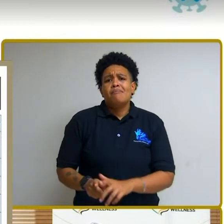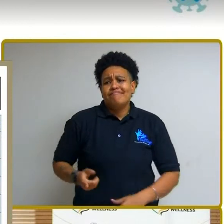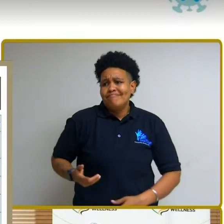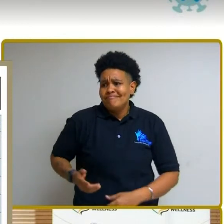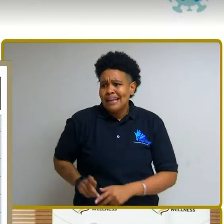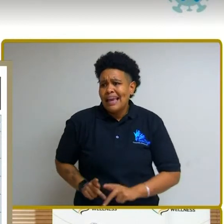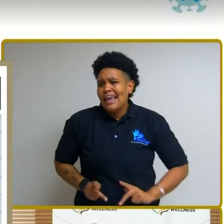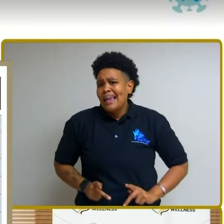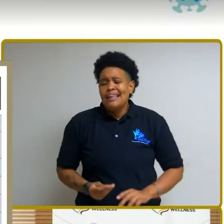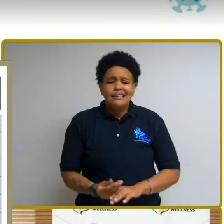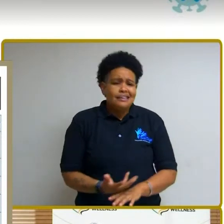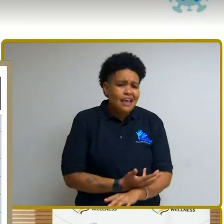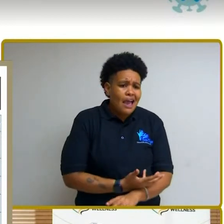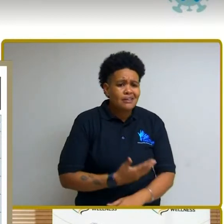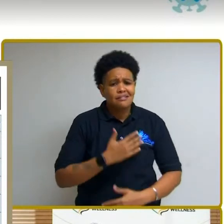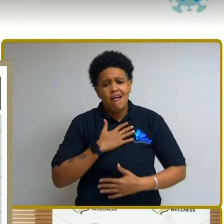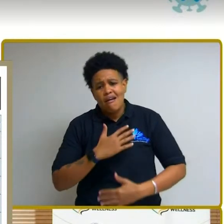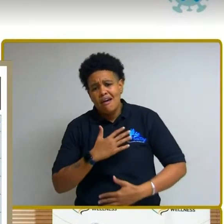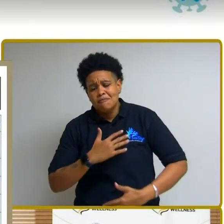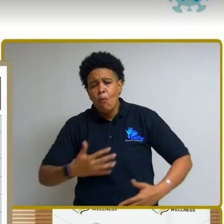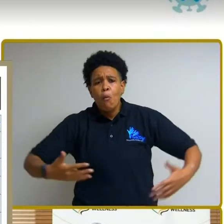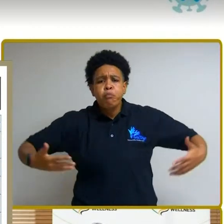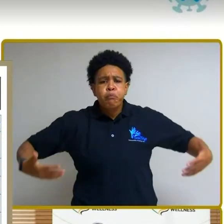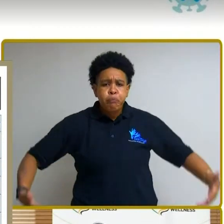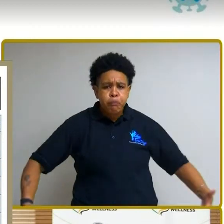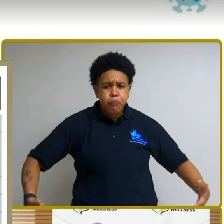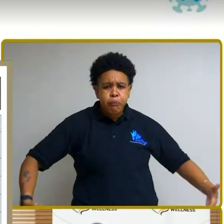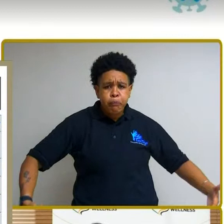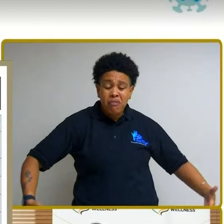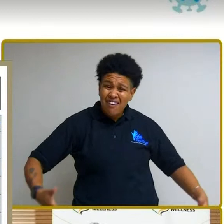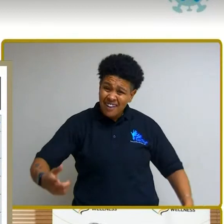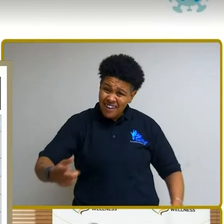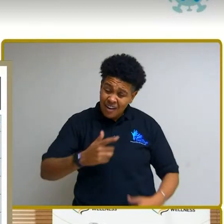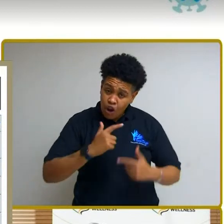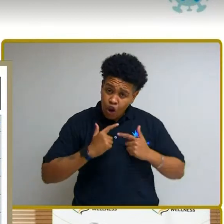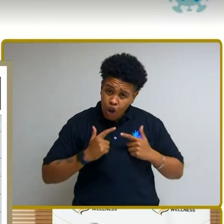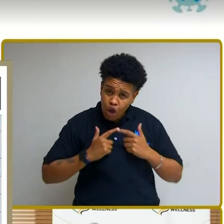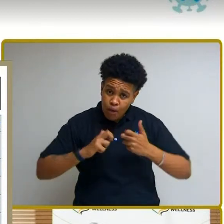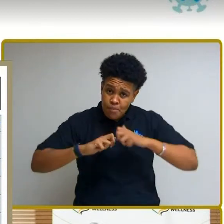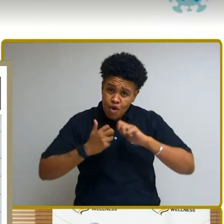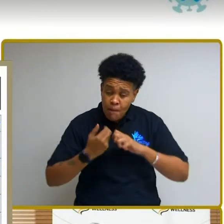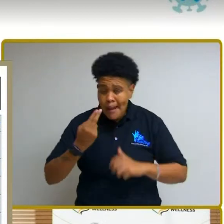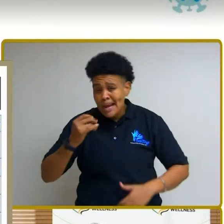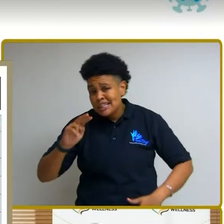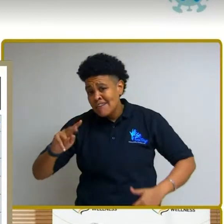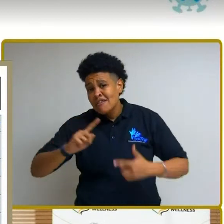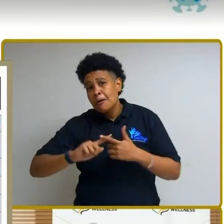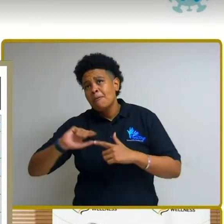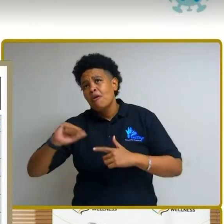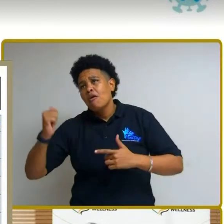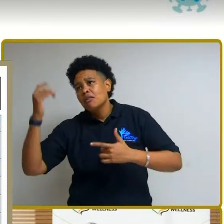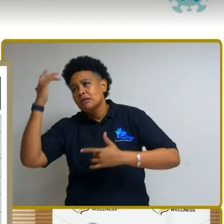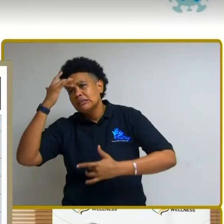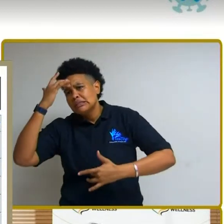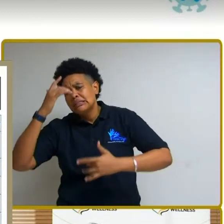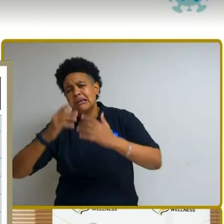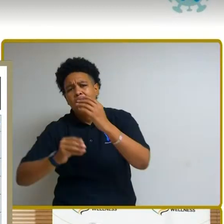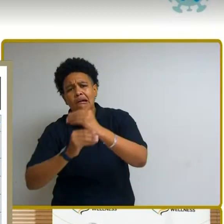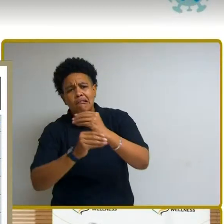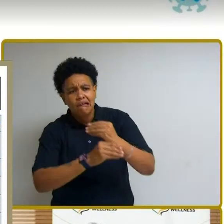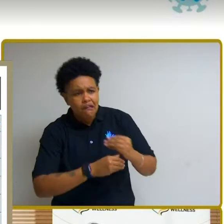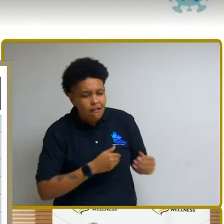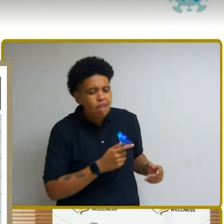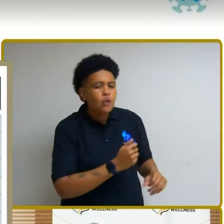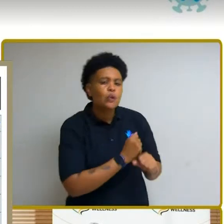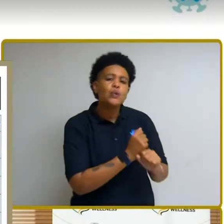disease, and cancers, asthma, obesity, chronic lung disease, and HIV or other immunodeficiency. So just again to